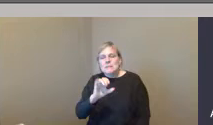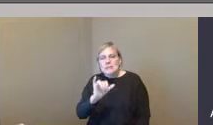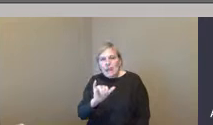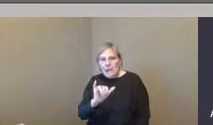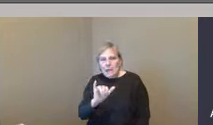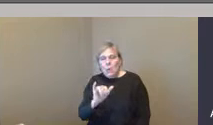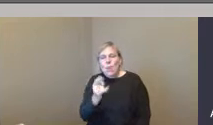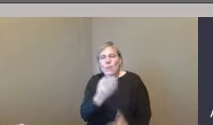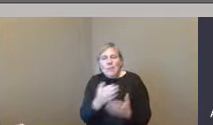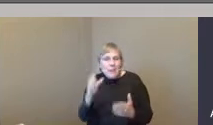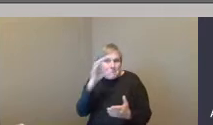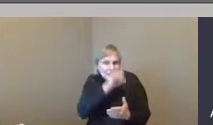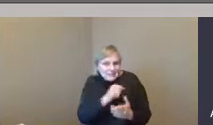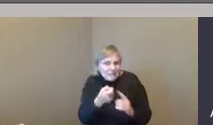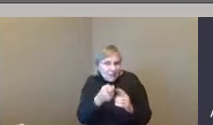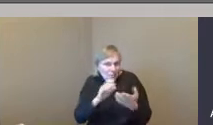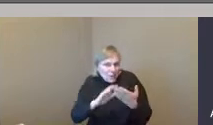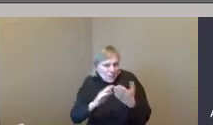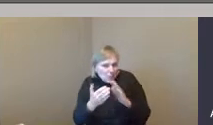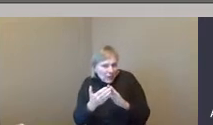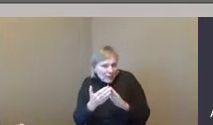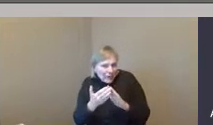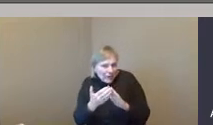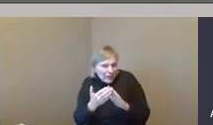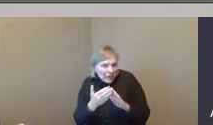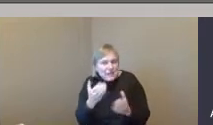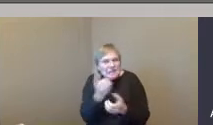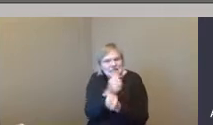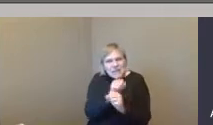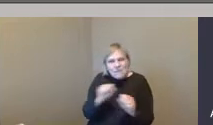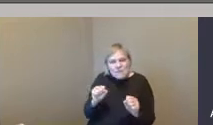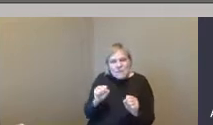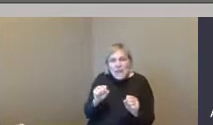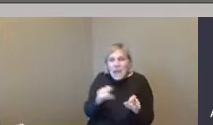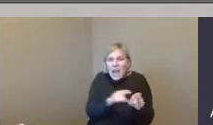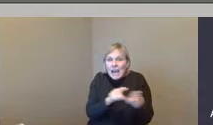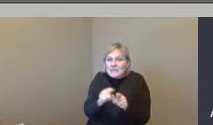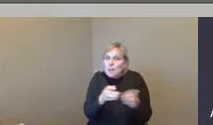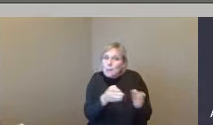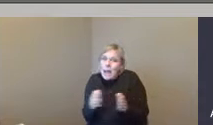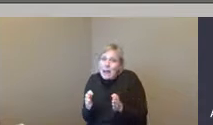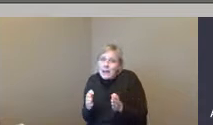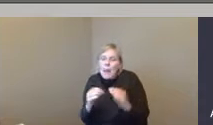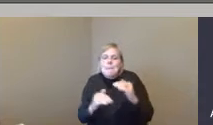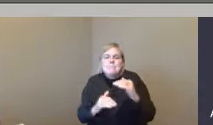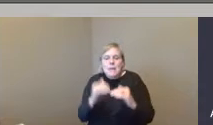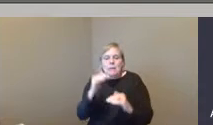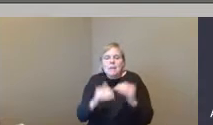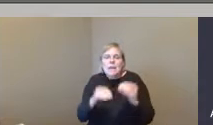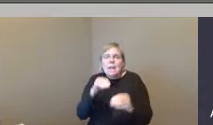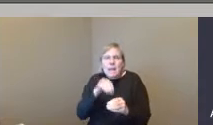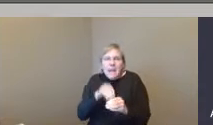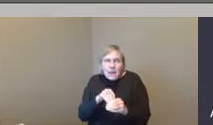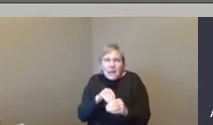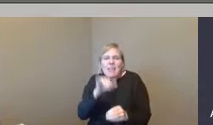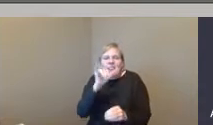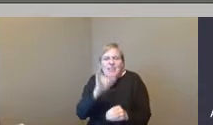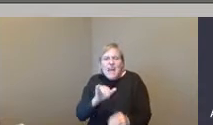of community safety as a plan is building in